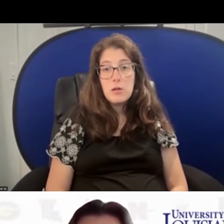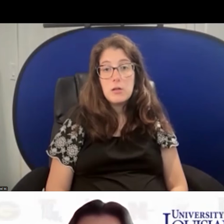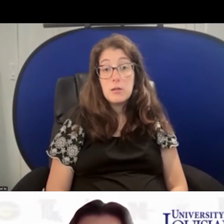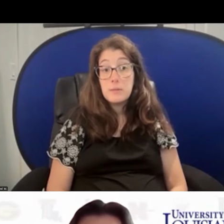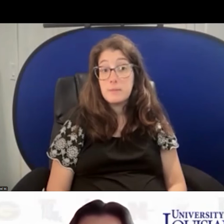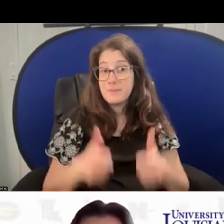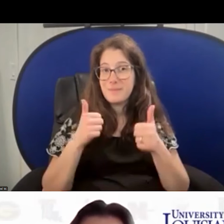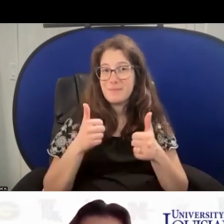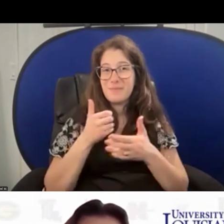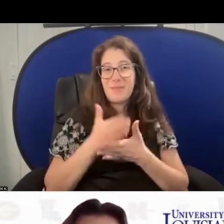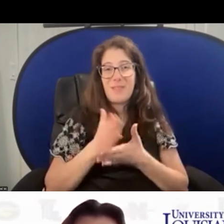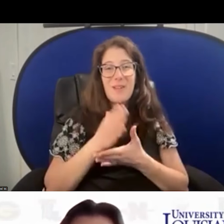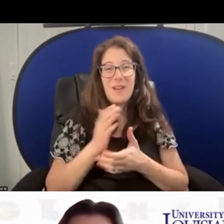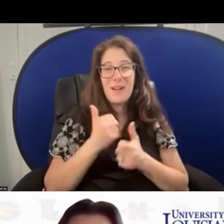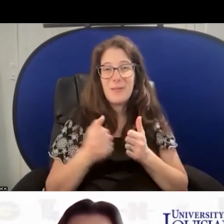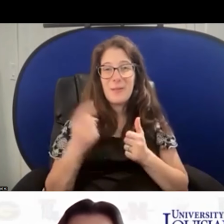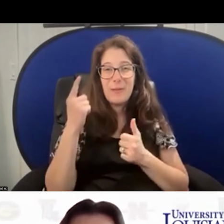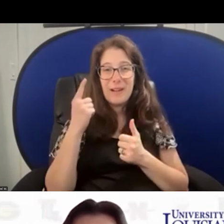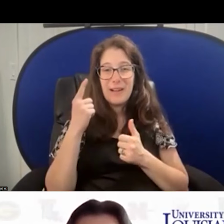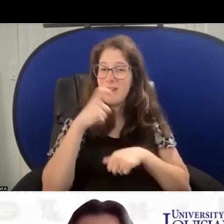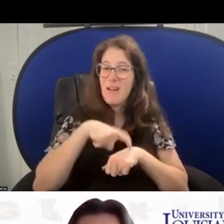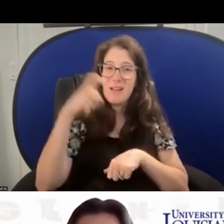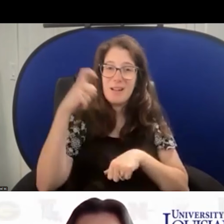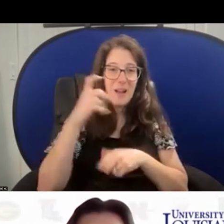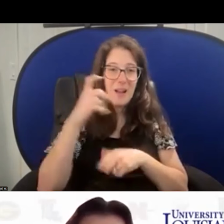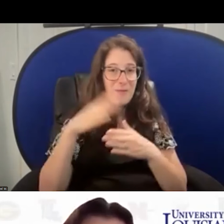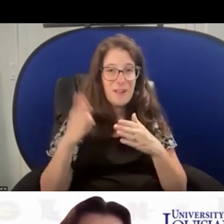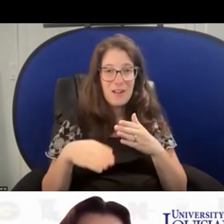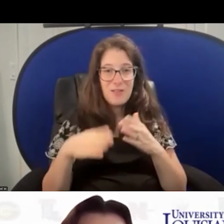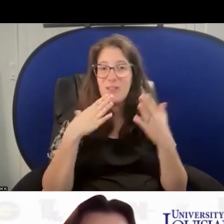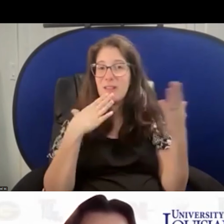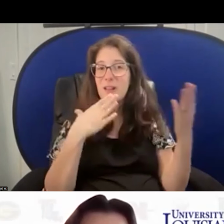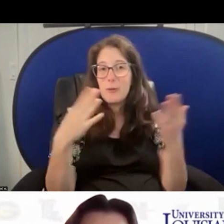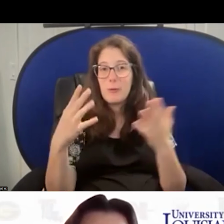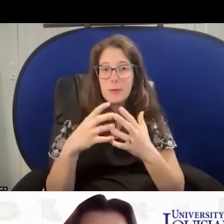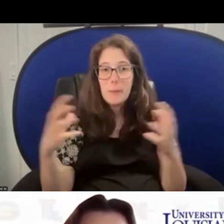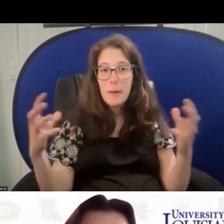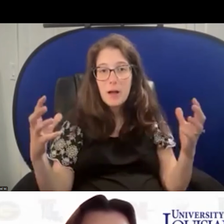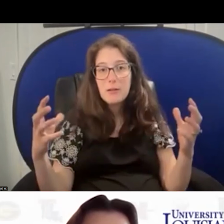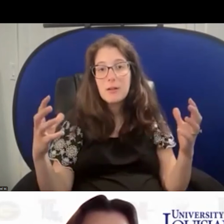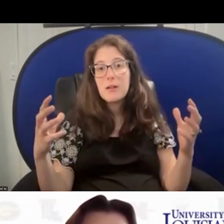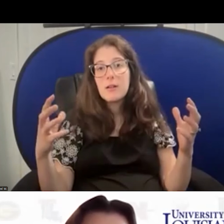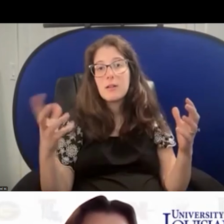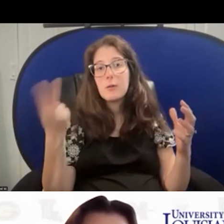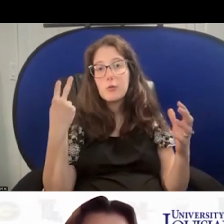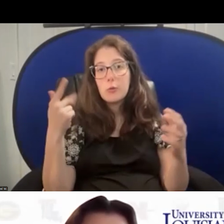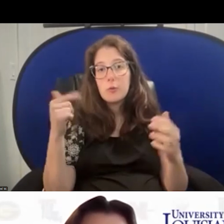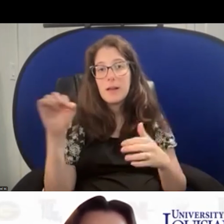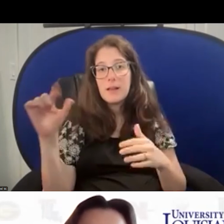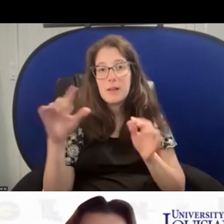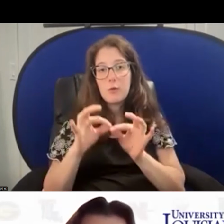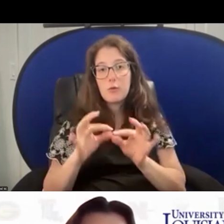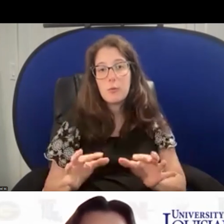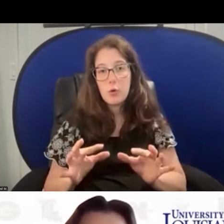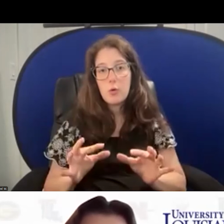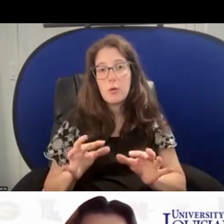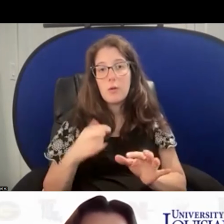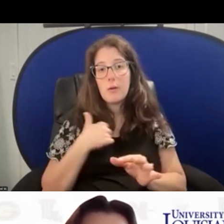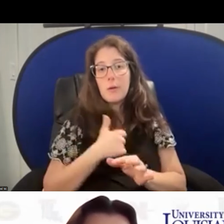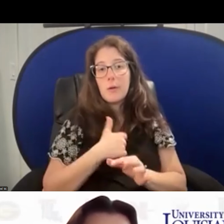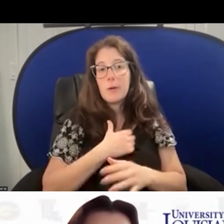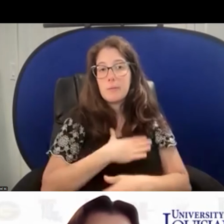All right, everyone. Right on time. Thank you so much to our two ASL interpreters. We very